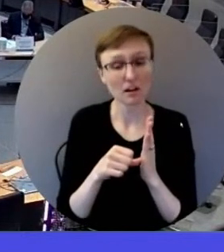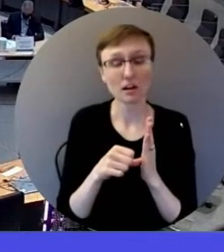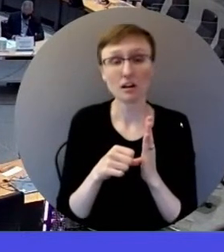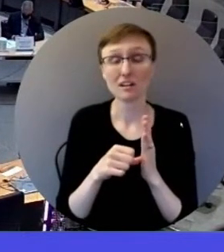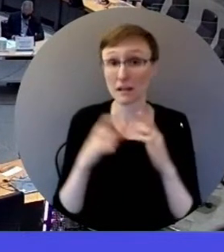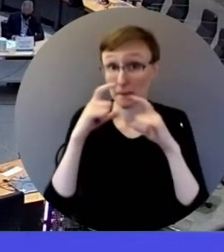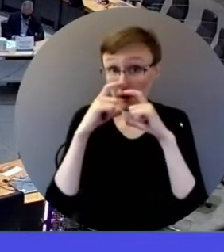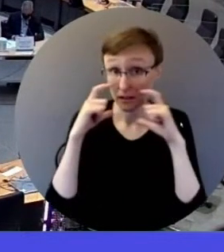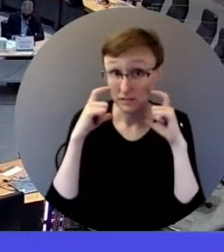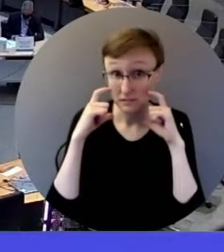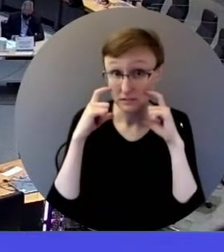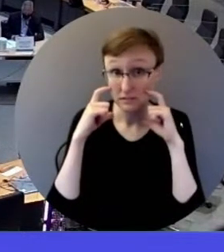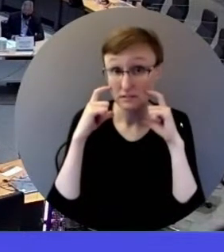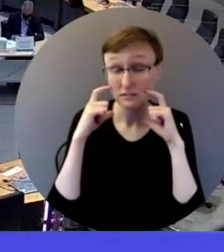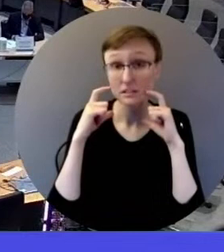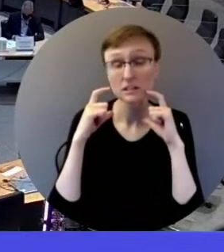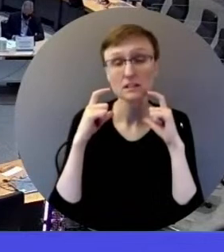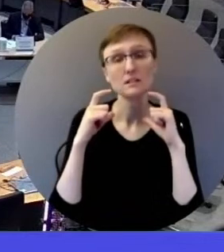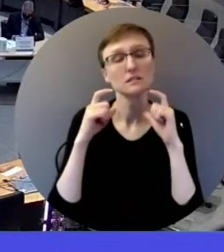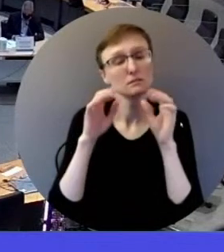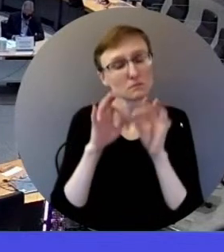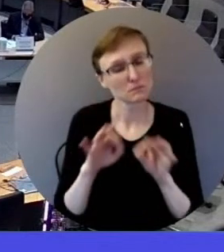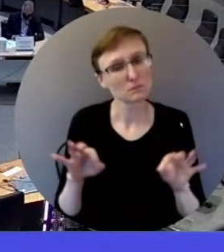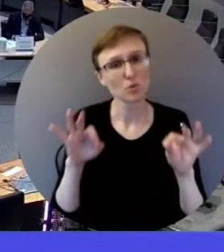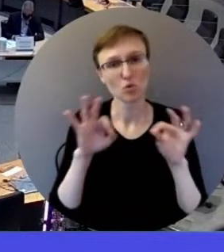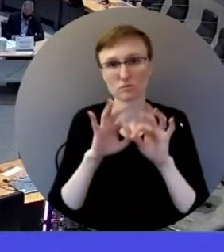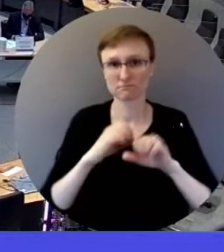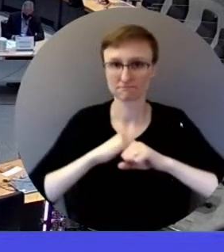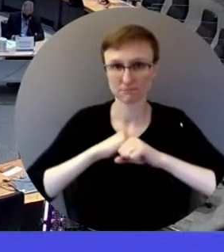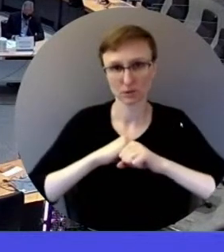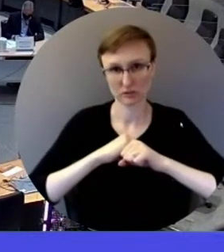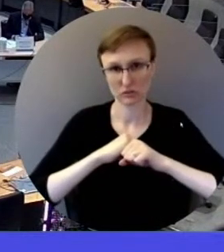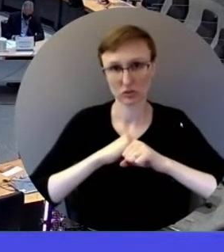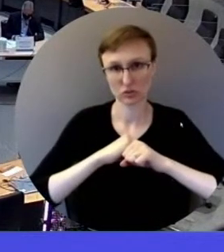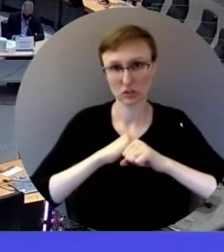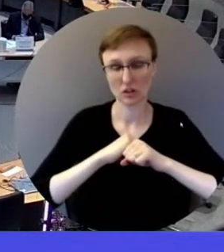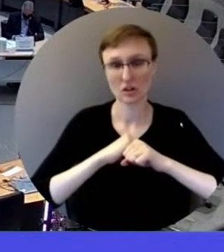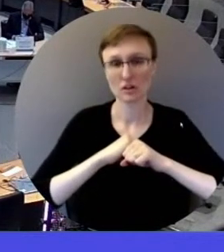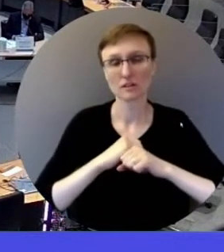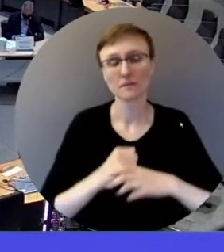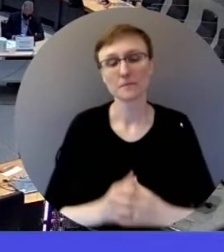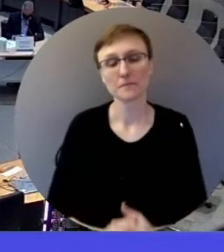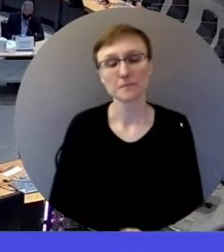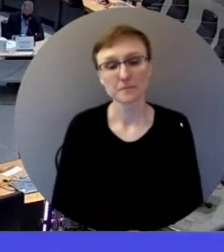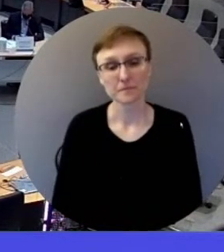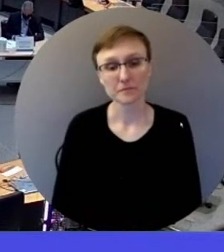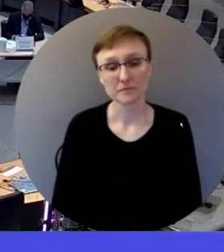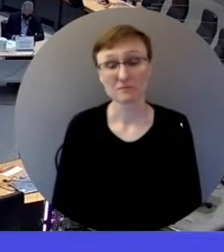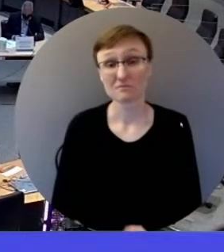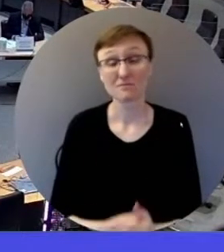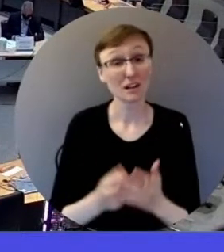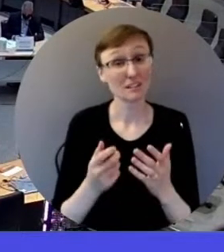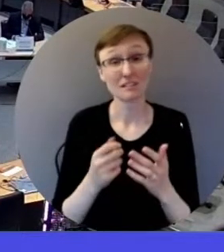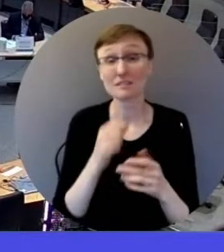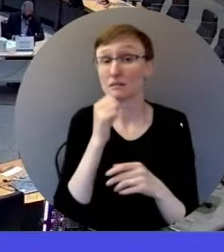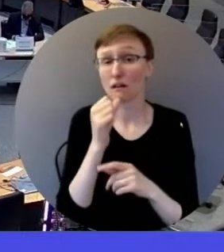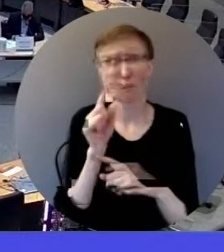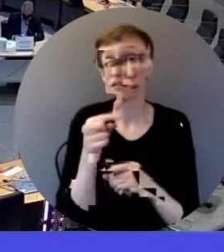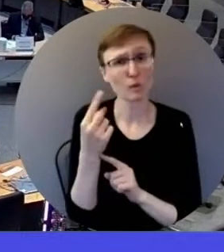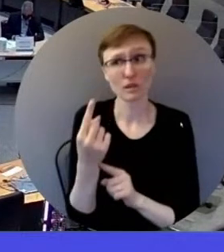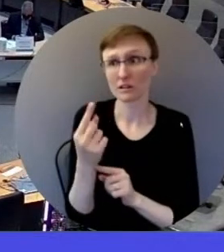provided an important protection that we learned about against many respiratory illnesses.